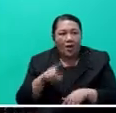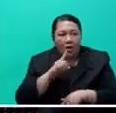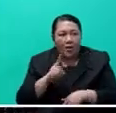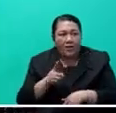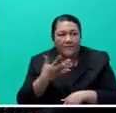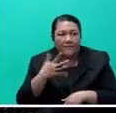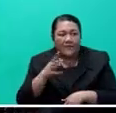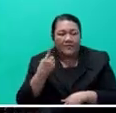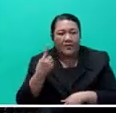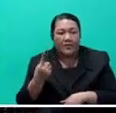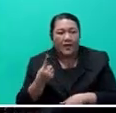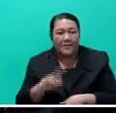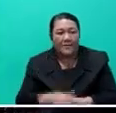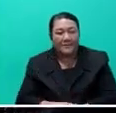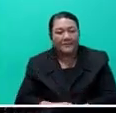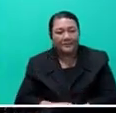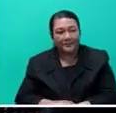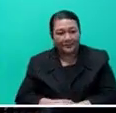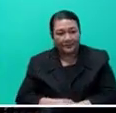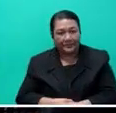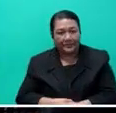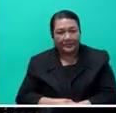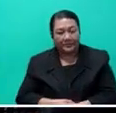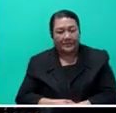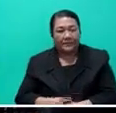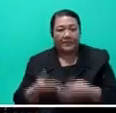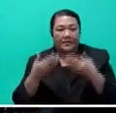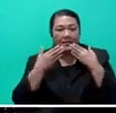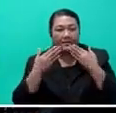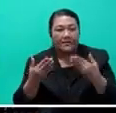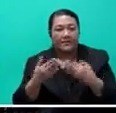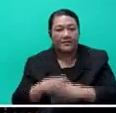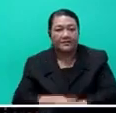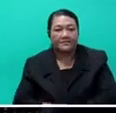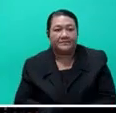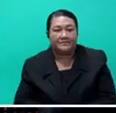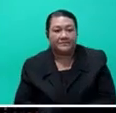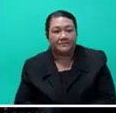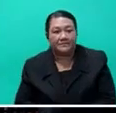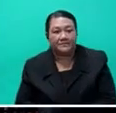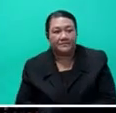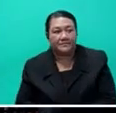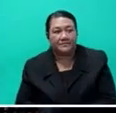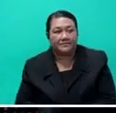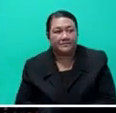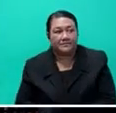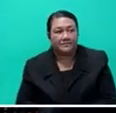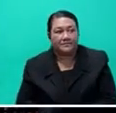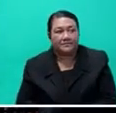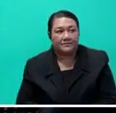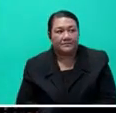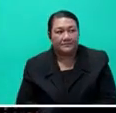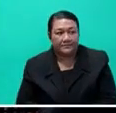Thank you. Finally, there's bipartisan.